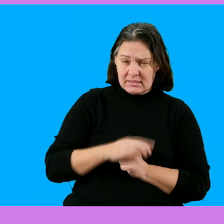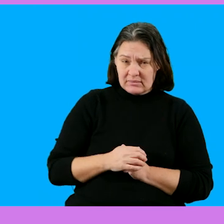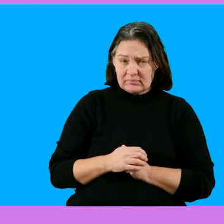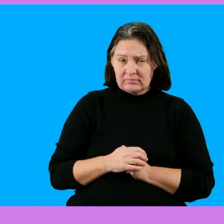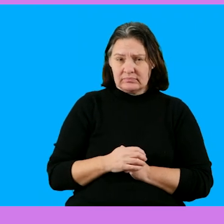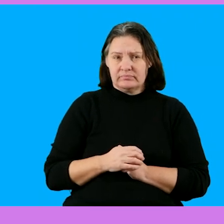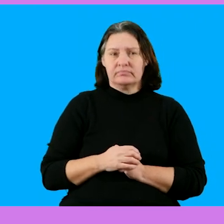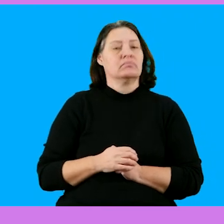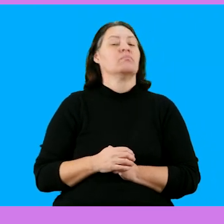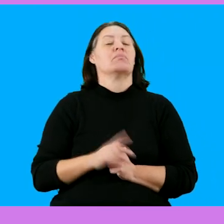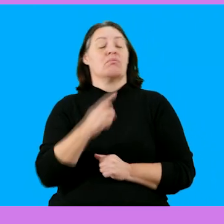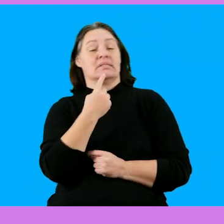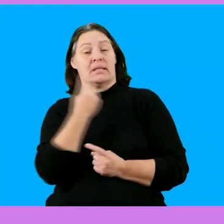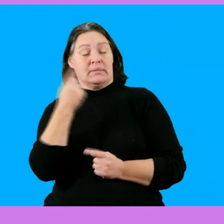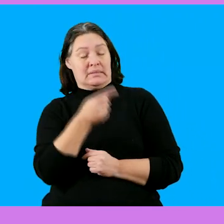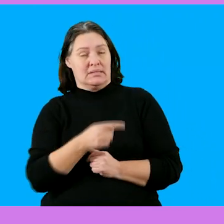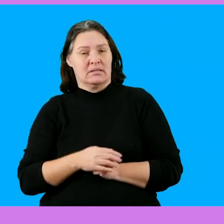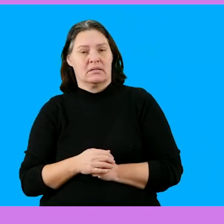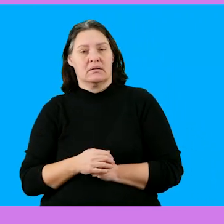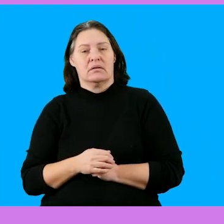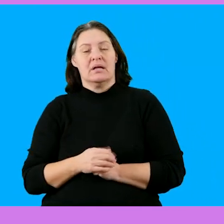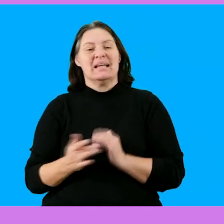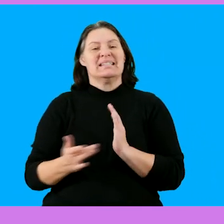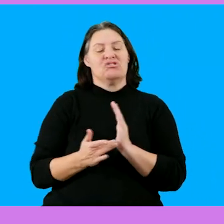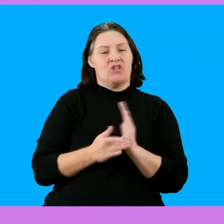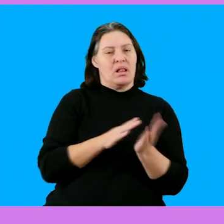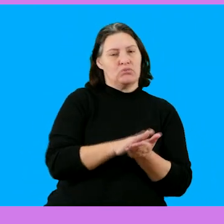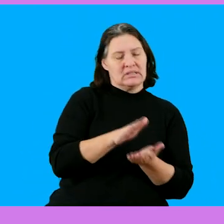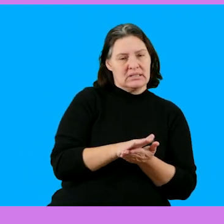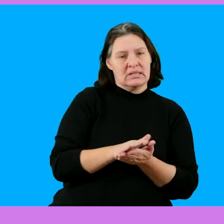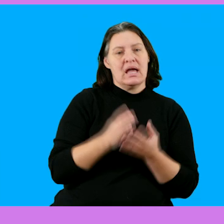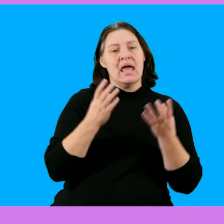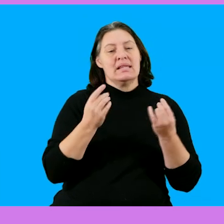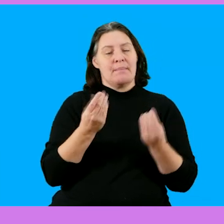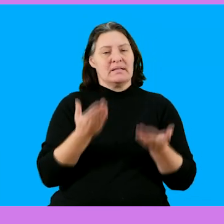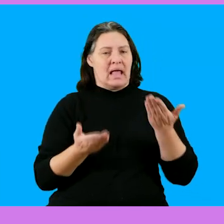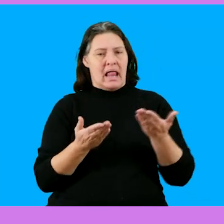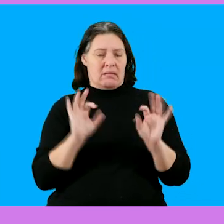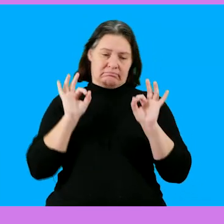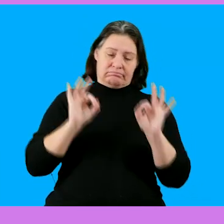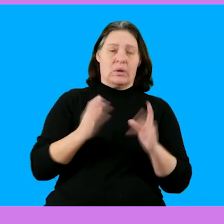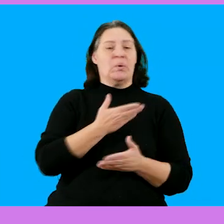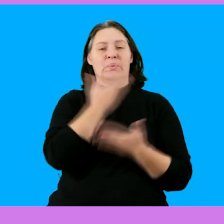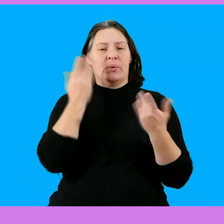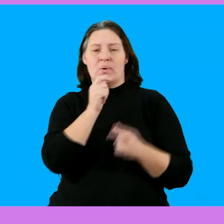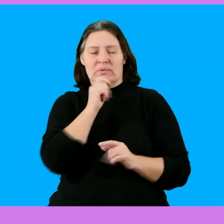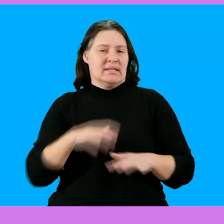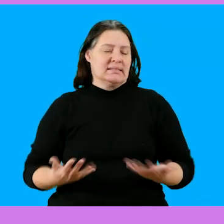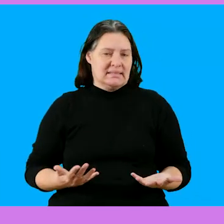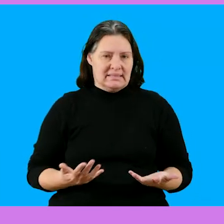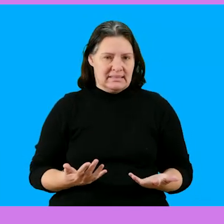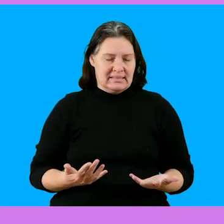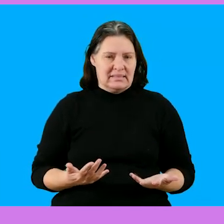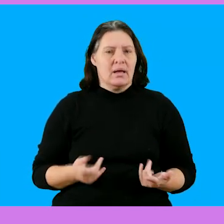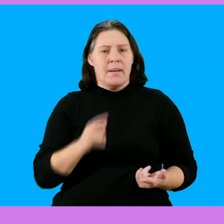true or false. So here's our statement. With digital printing, number scales become inaccurate and useless if